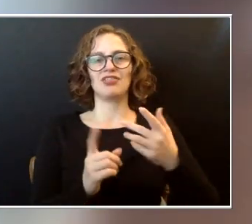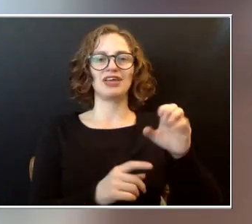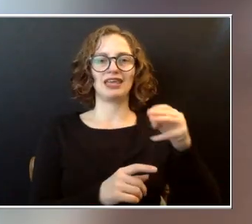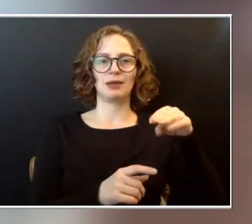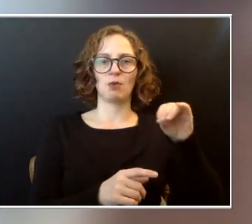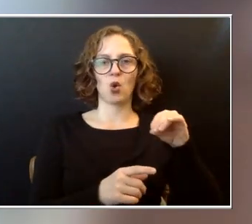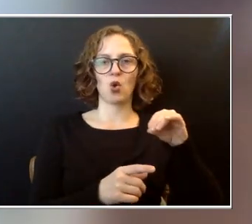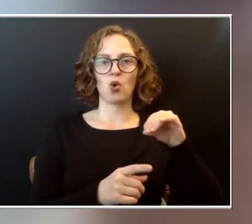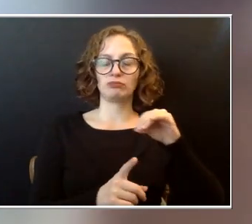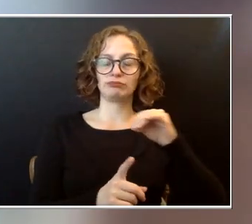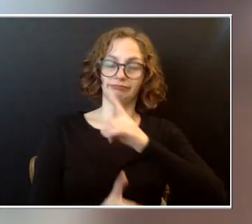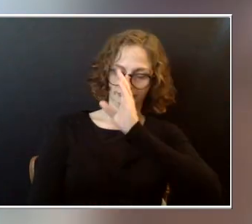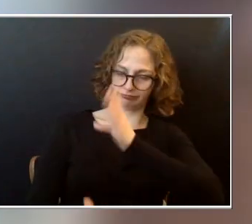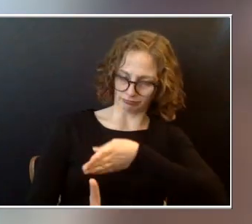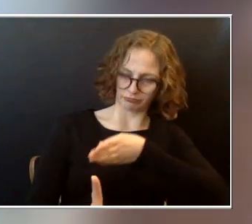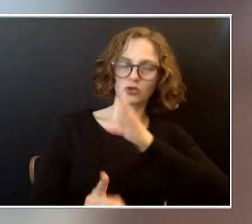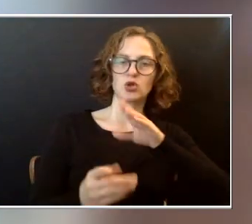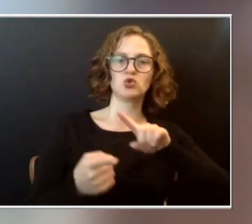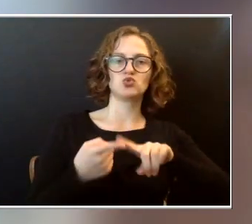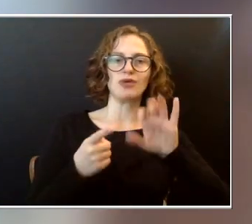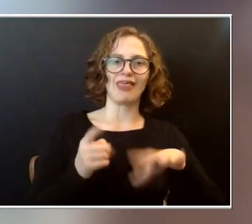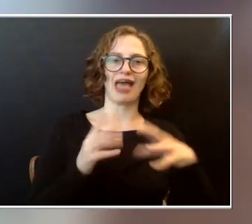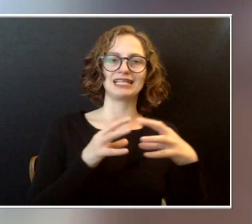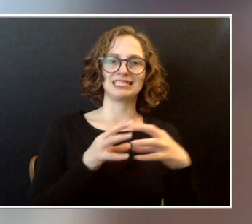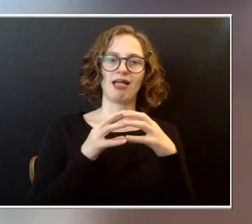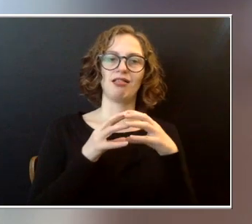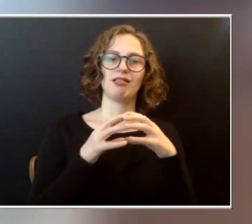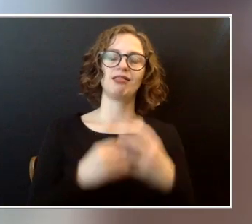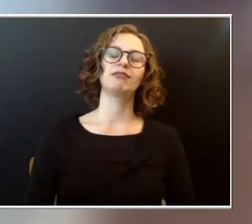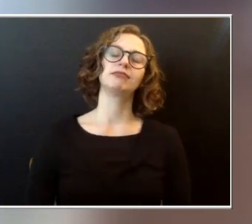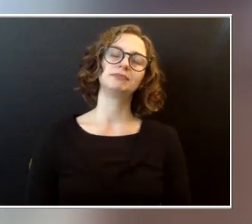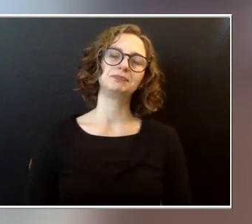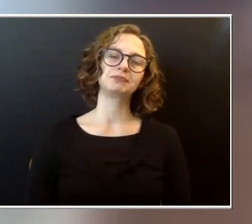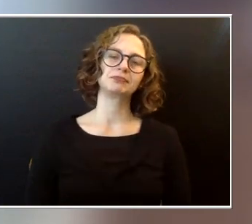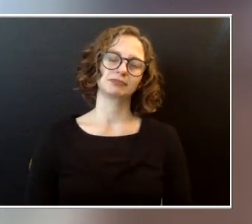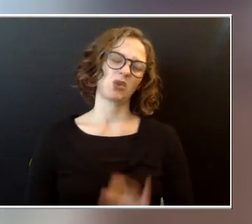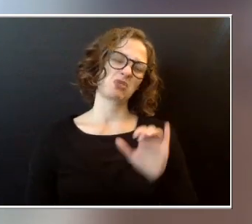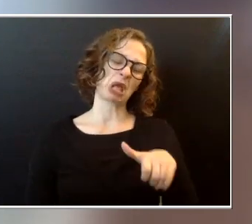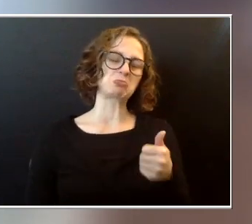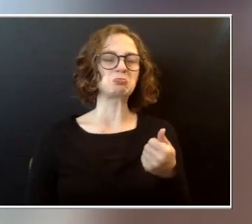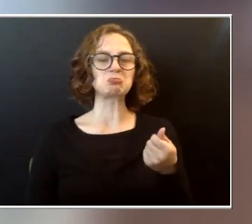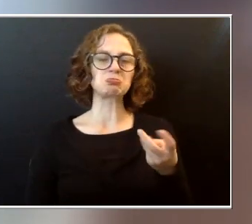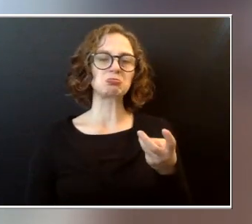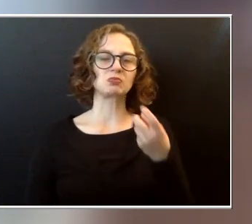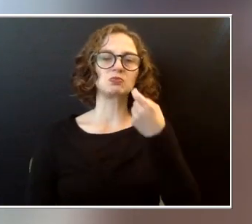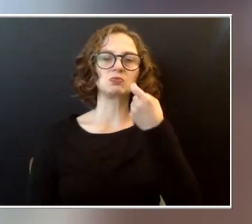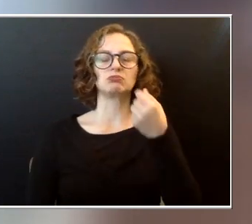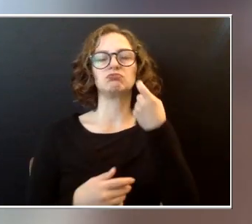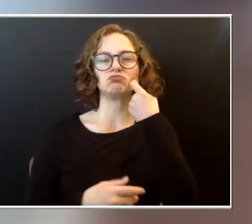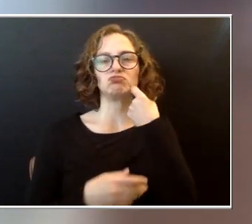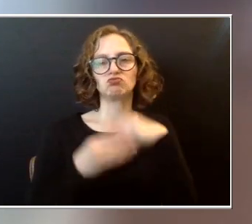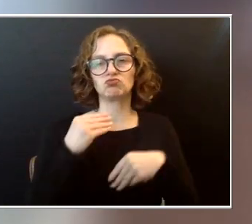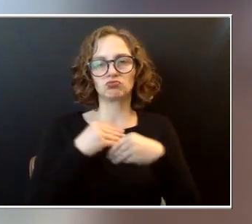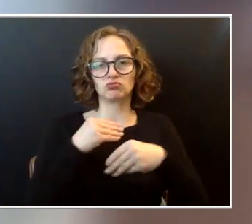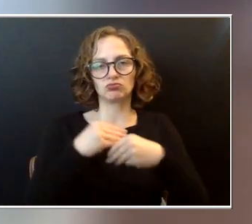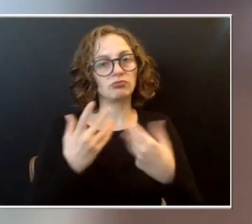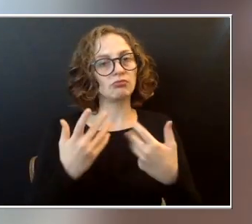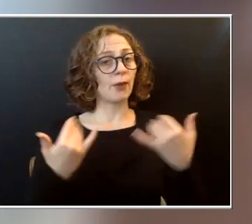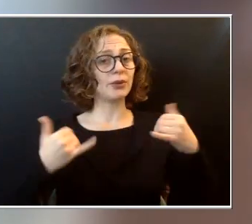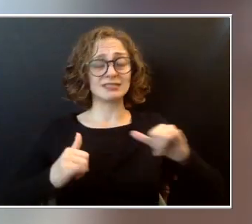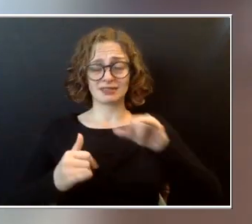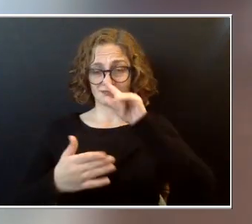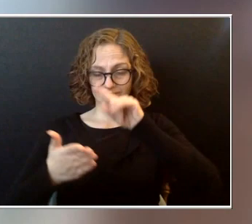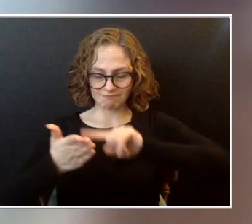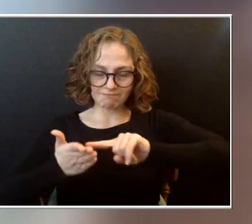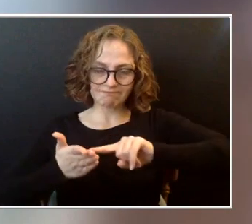more effective. So those are a couple of new additions. And of course, there's tremendous amount of research that's ongoing, looking at